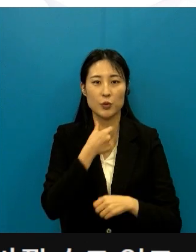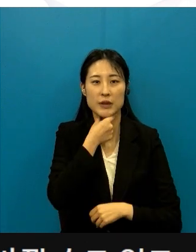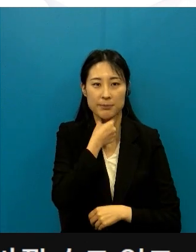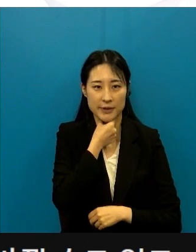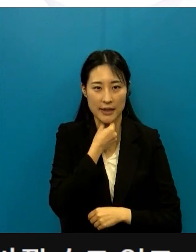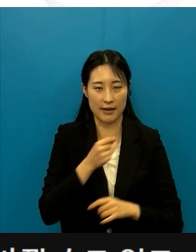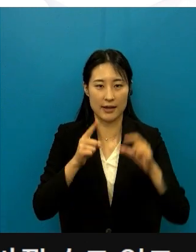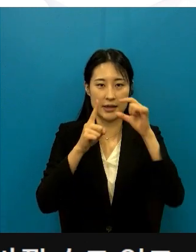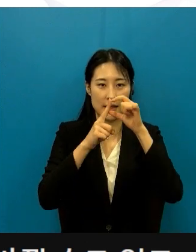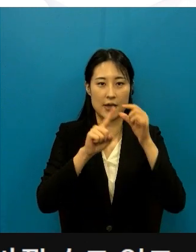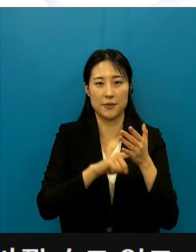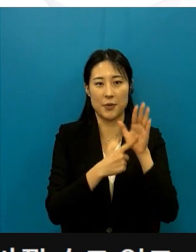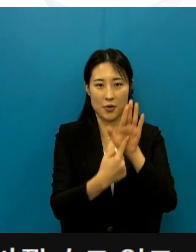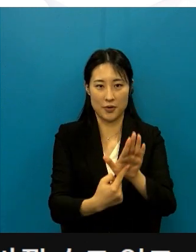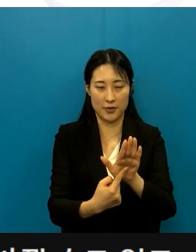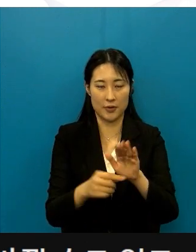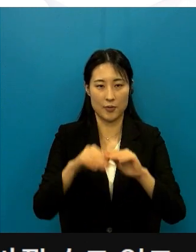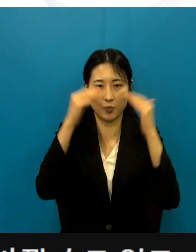is actually